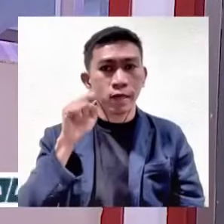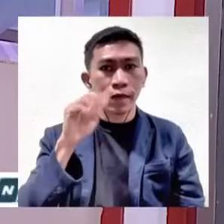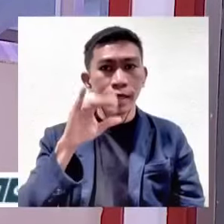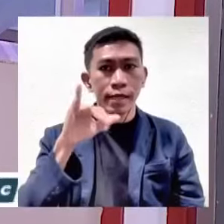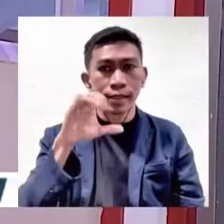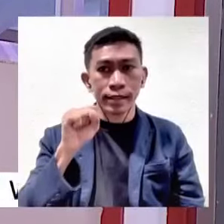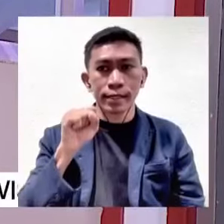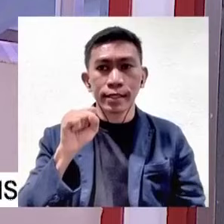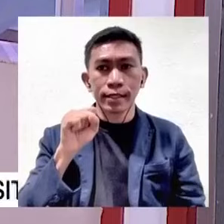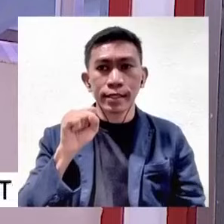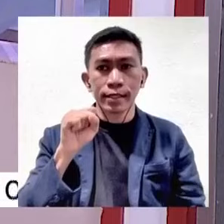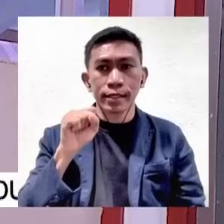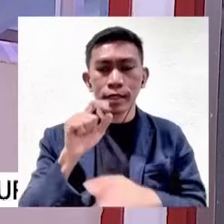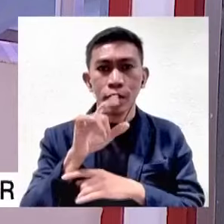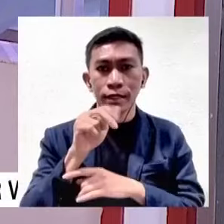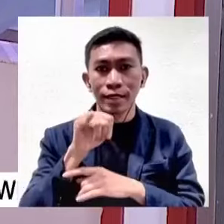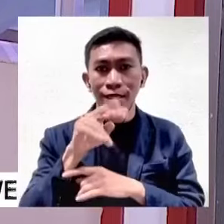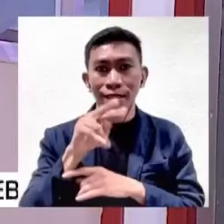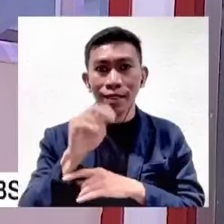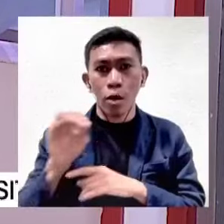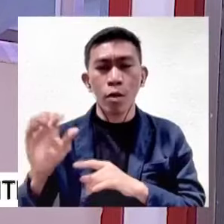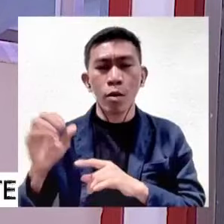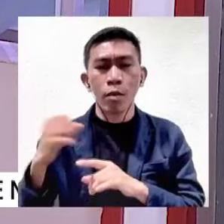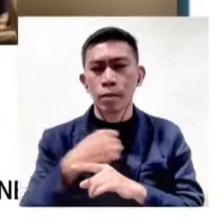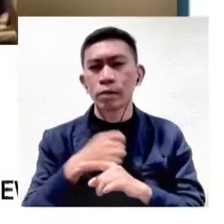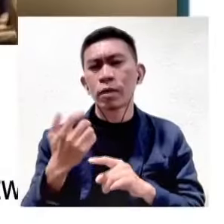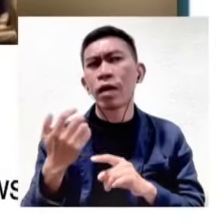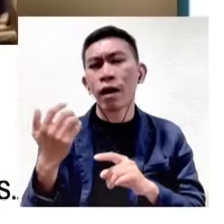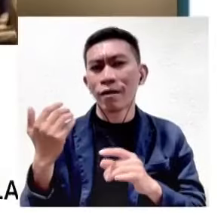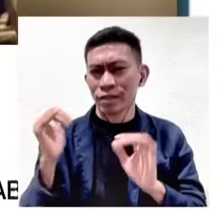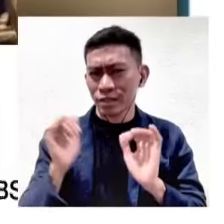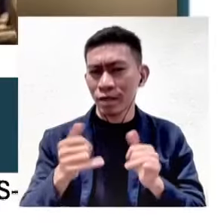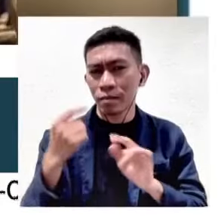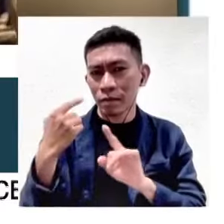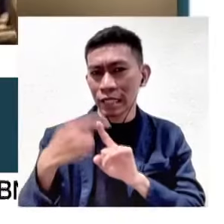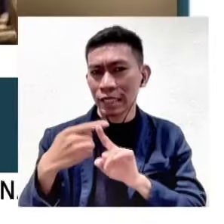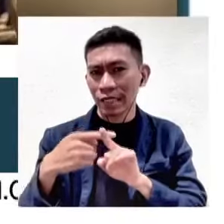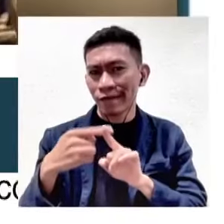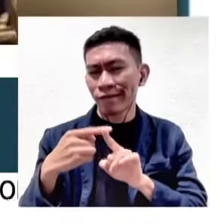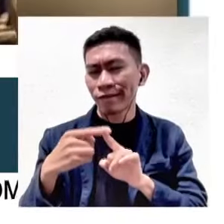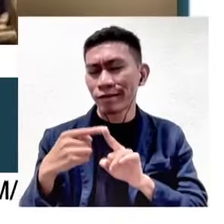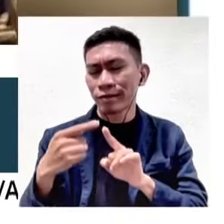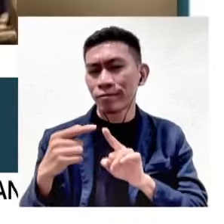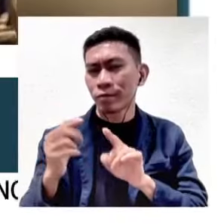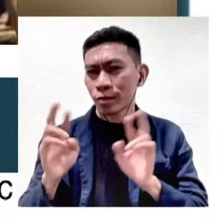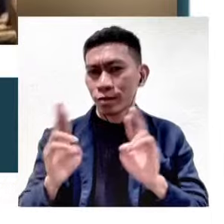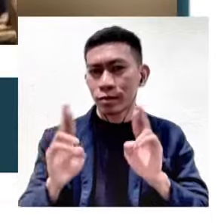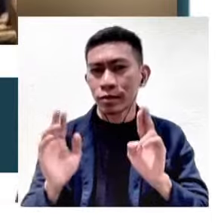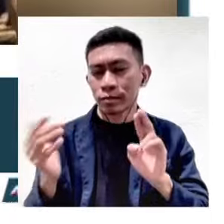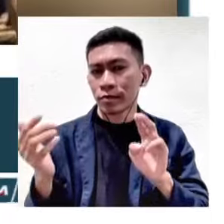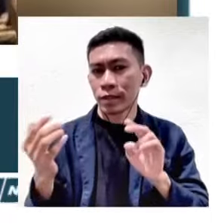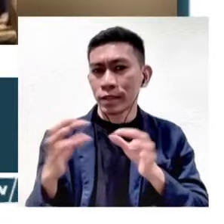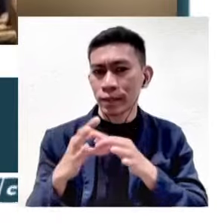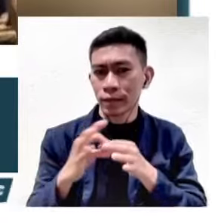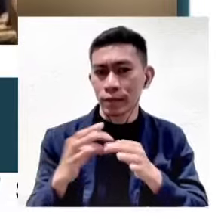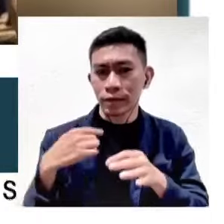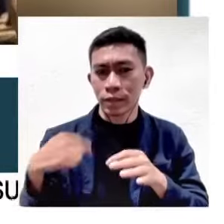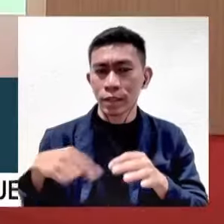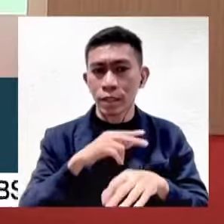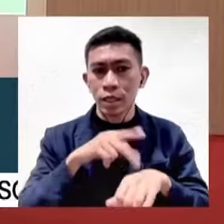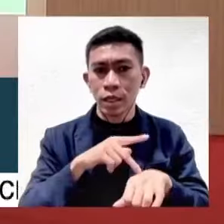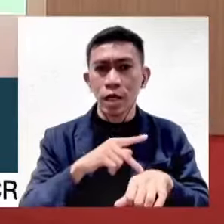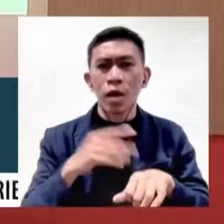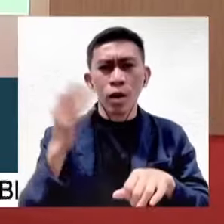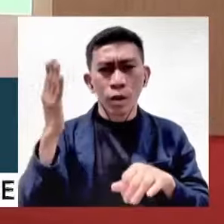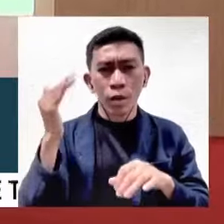in the military pact between the Philippines and Japan. He says the reciprocal access agreement will help the Philippines bridge the gap when it comes